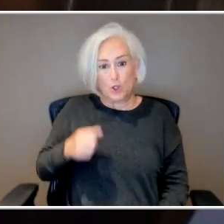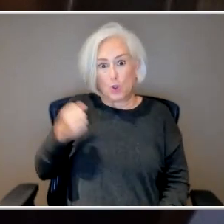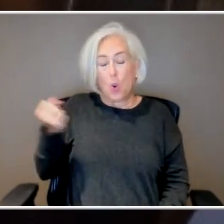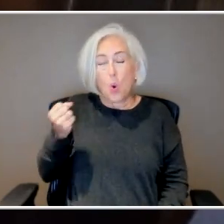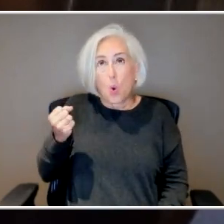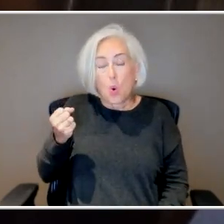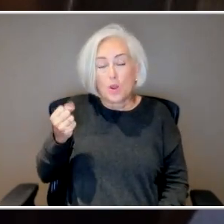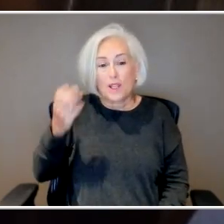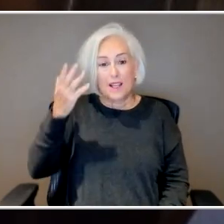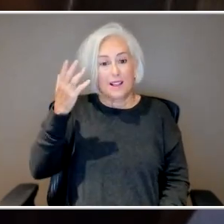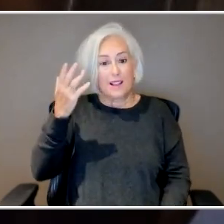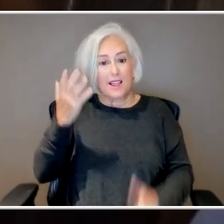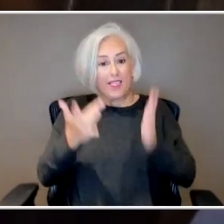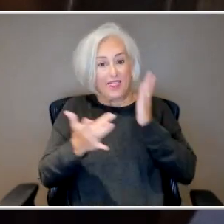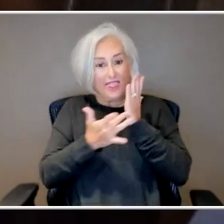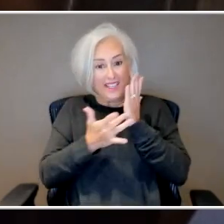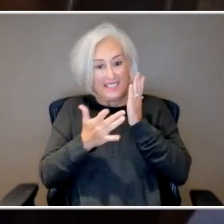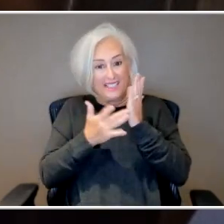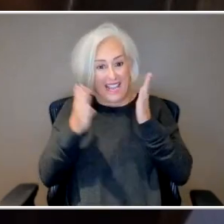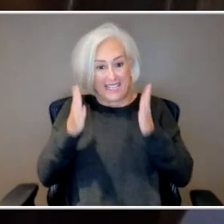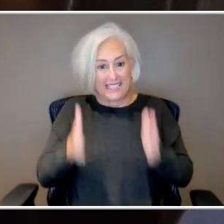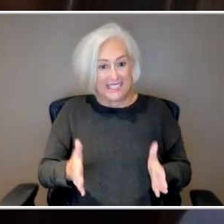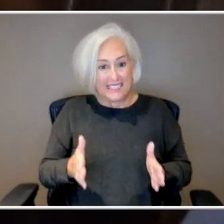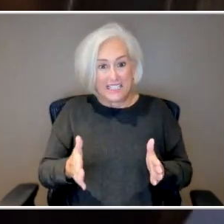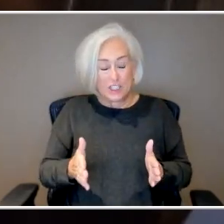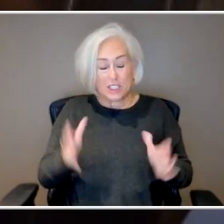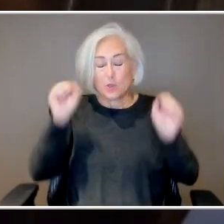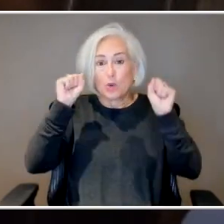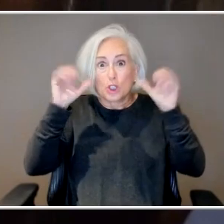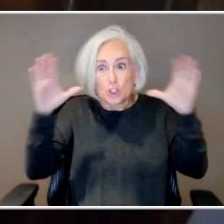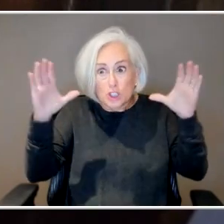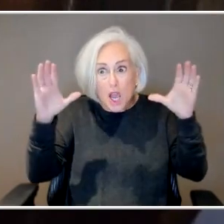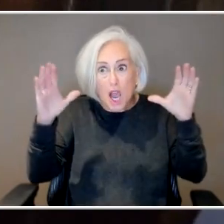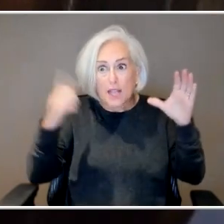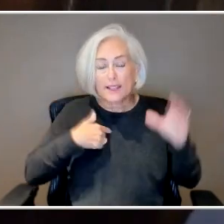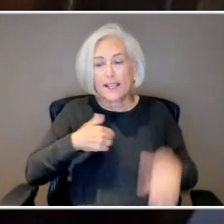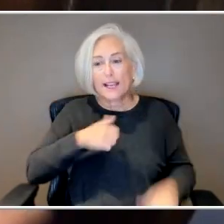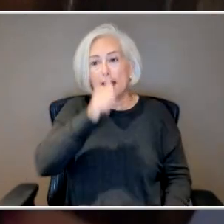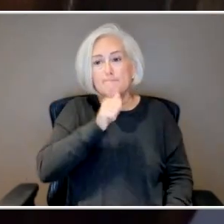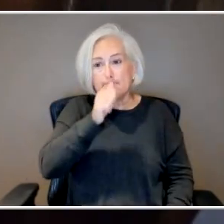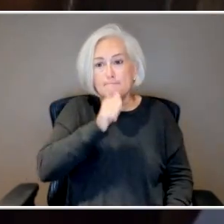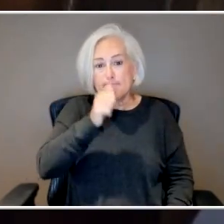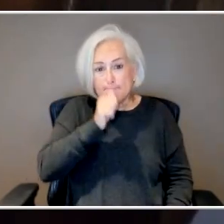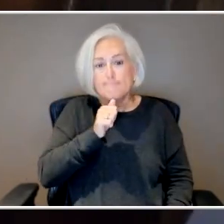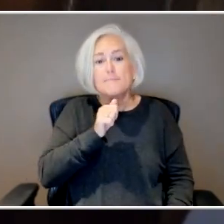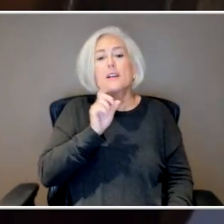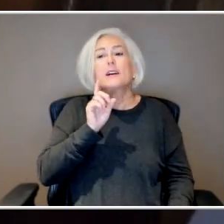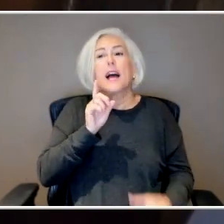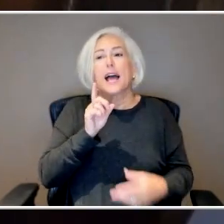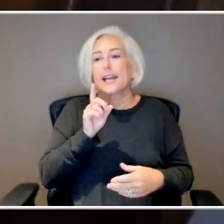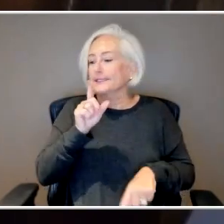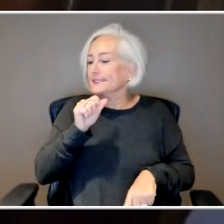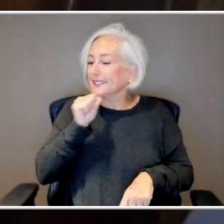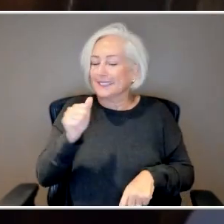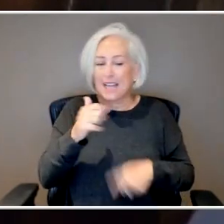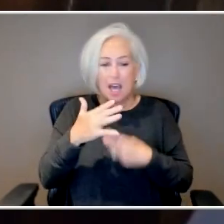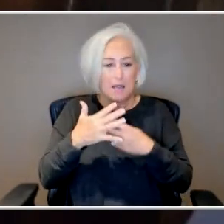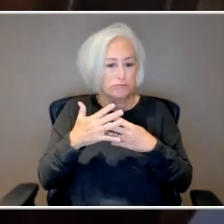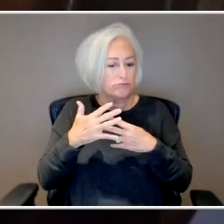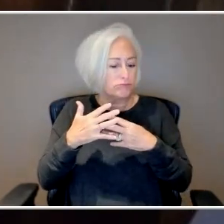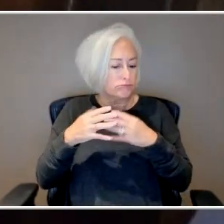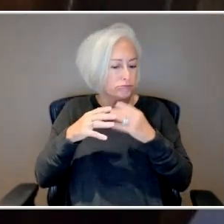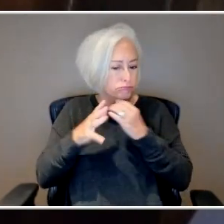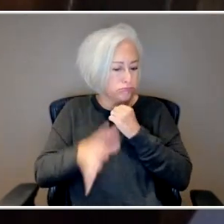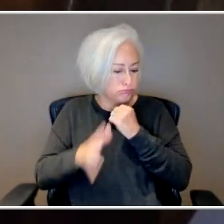They said, we've hardly had anybody ever make it through, but I held it and then immediately went to the bathroom, and just, it was